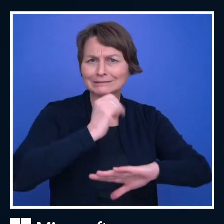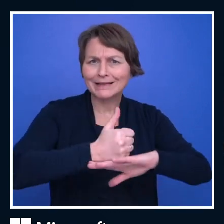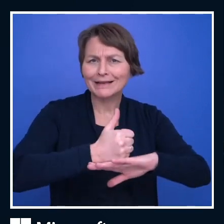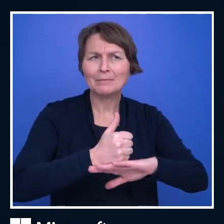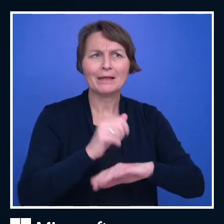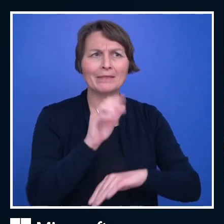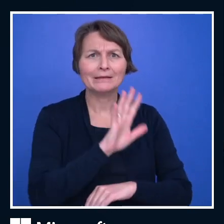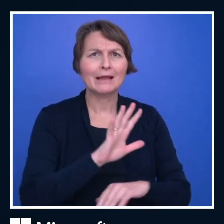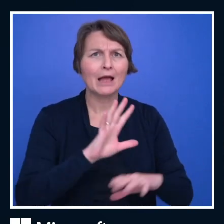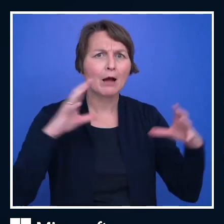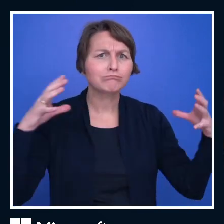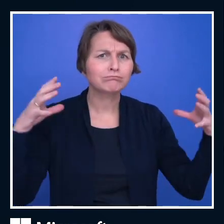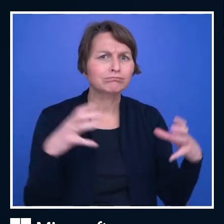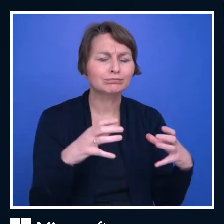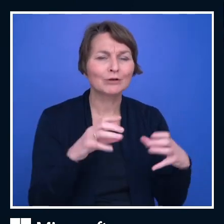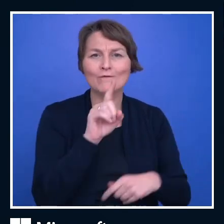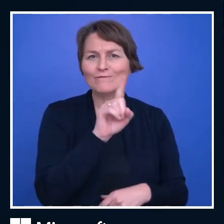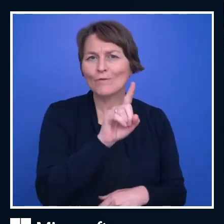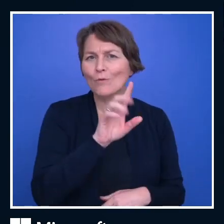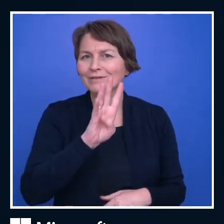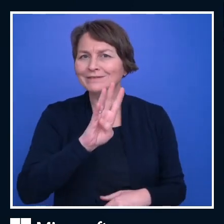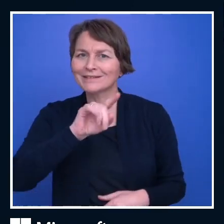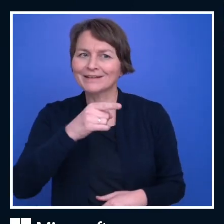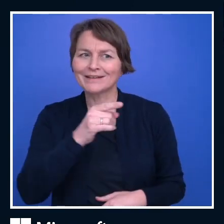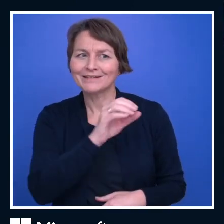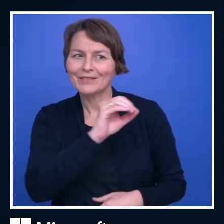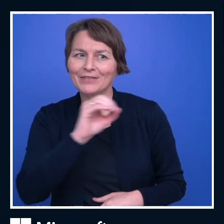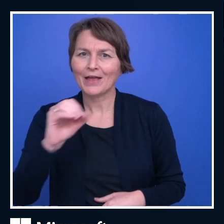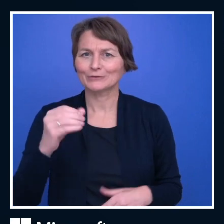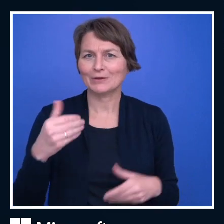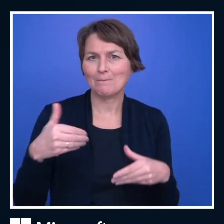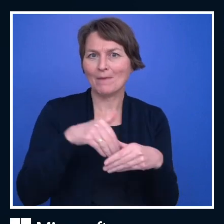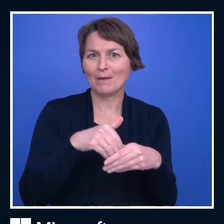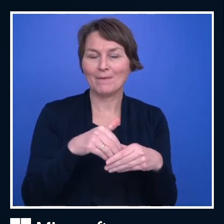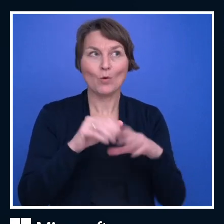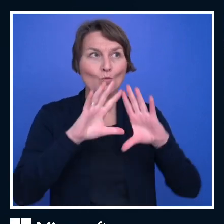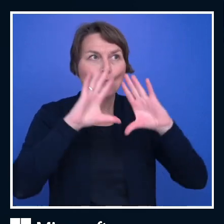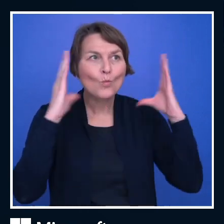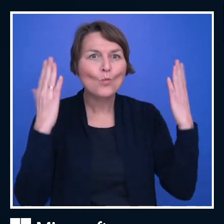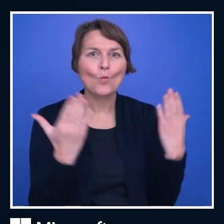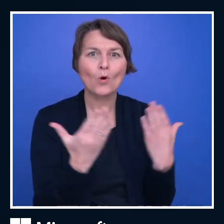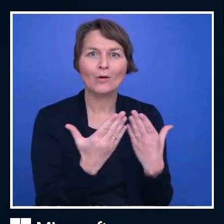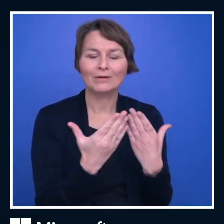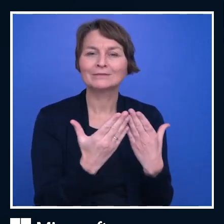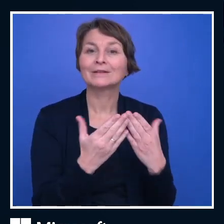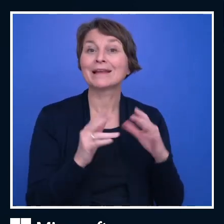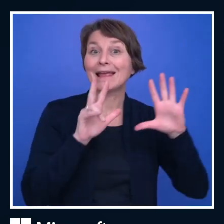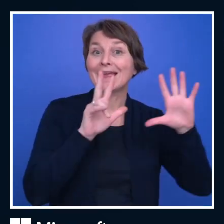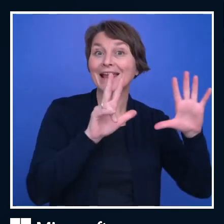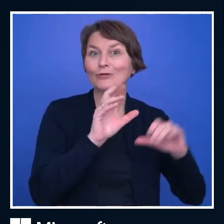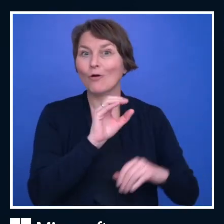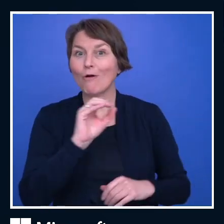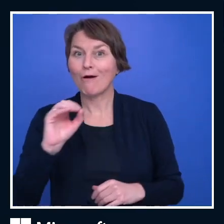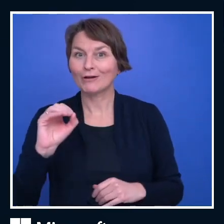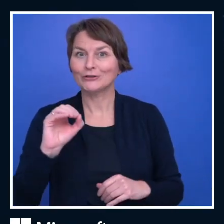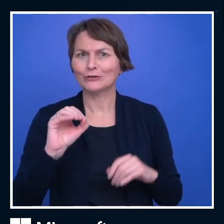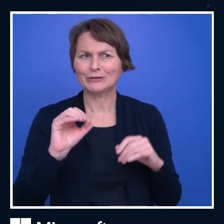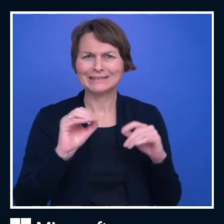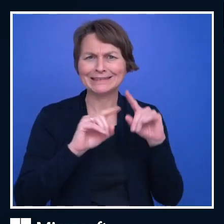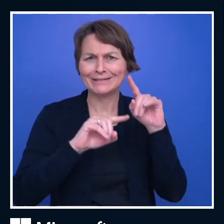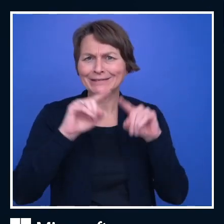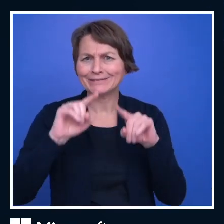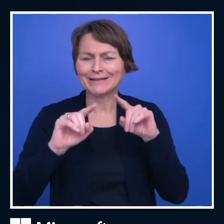members worldwide with over 1,800 different communities. So that's really nice. We're